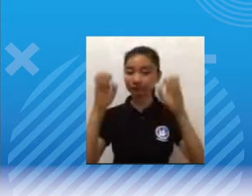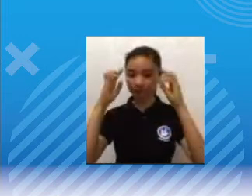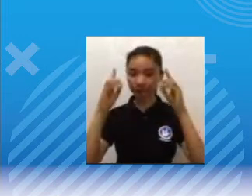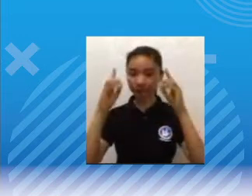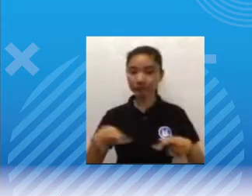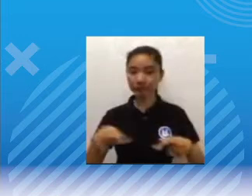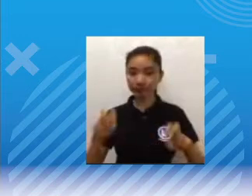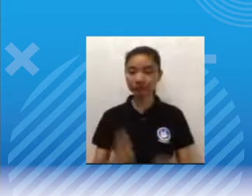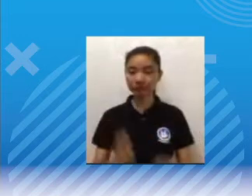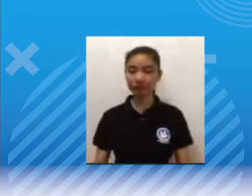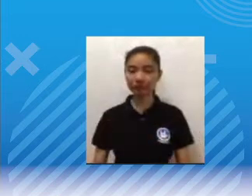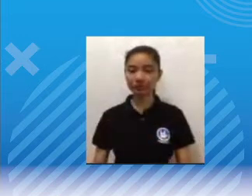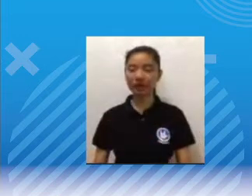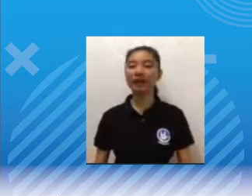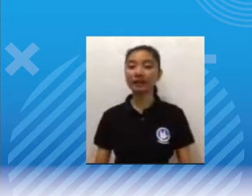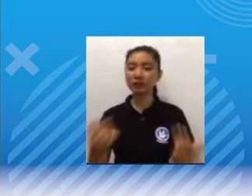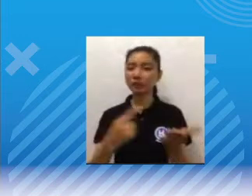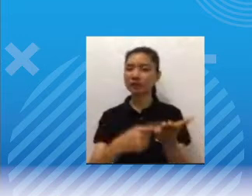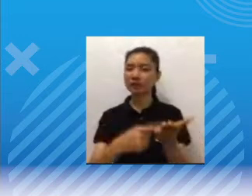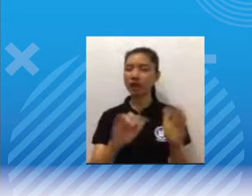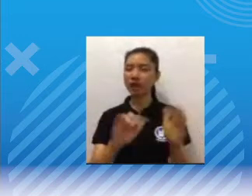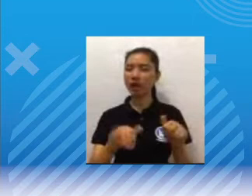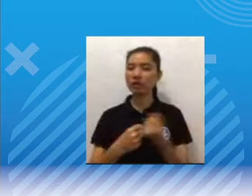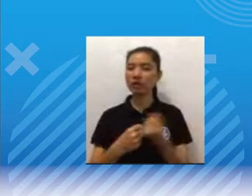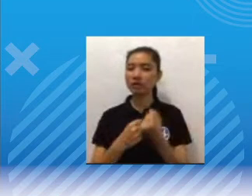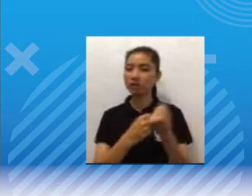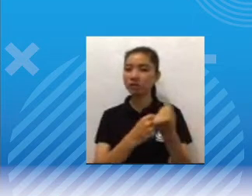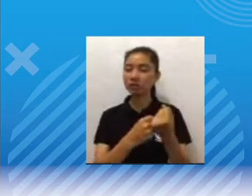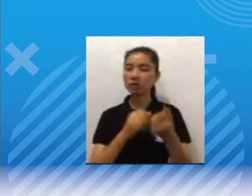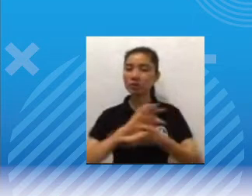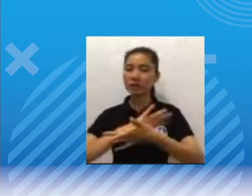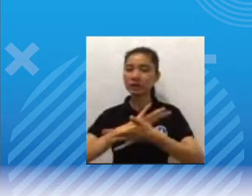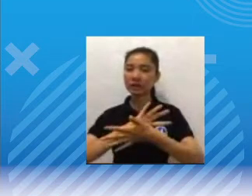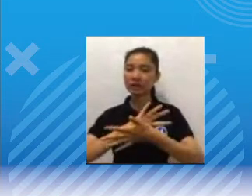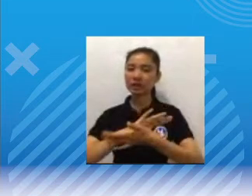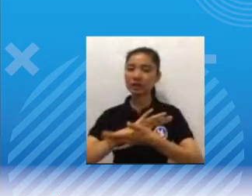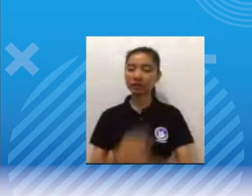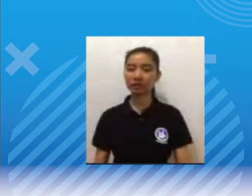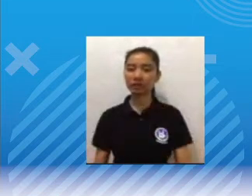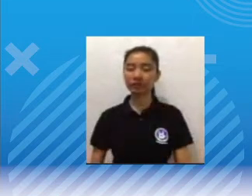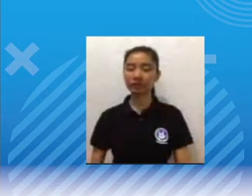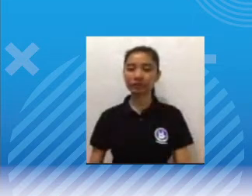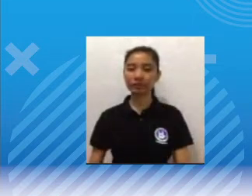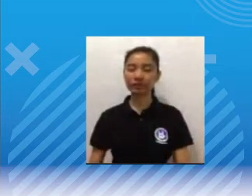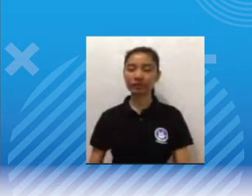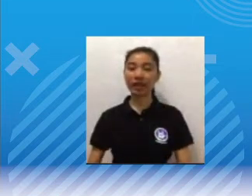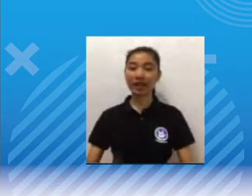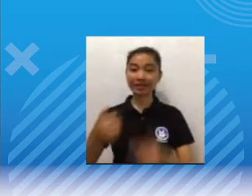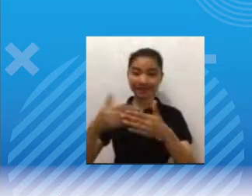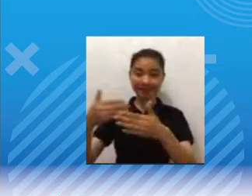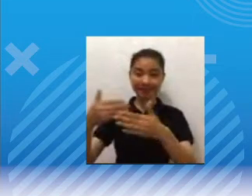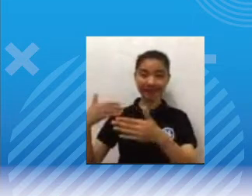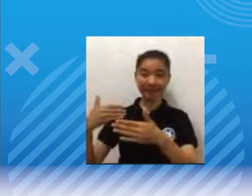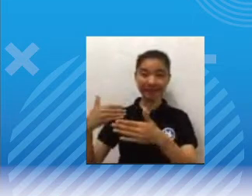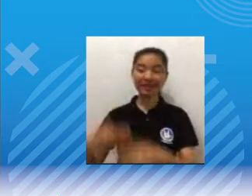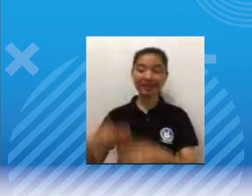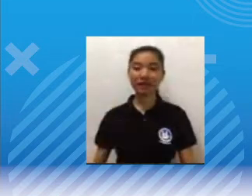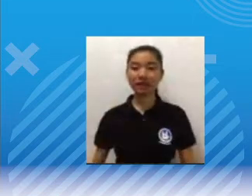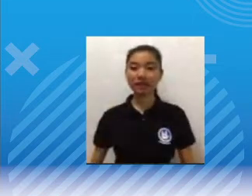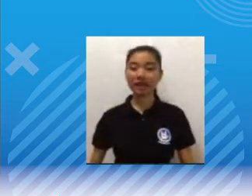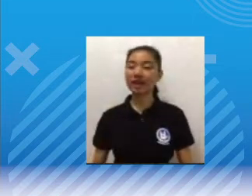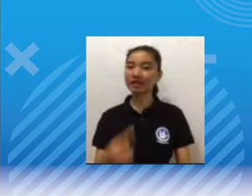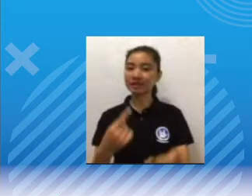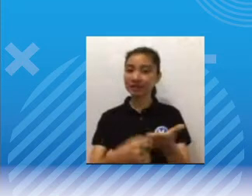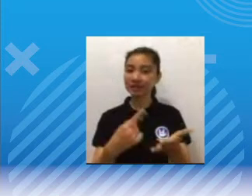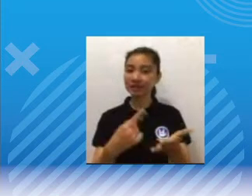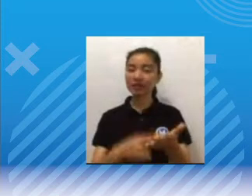talking about how to support teachers during the COVID-19 pandemic. So earlier, Ms. Laurie discussed about psychosocial support,